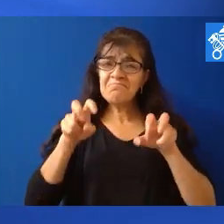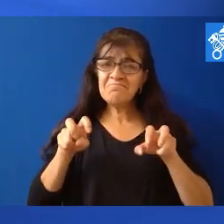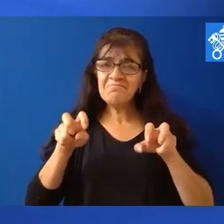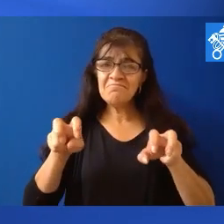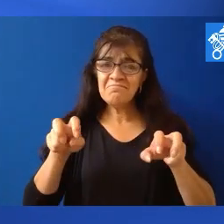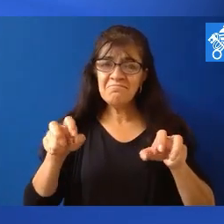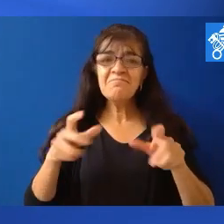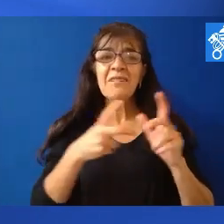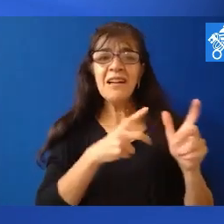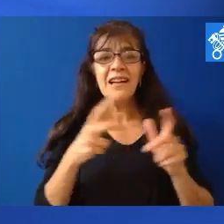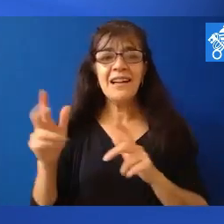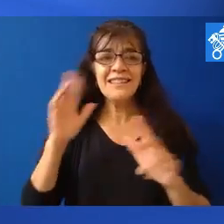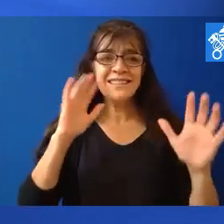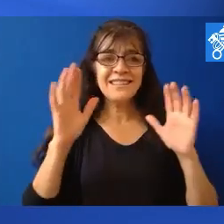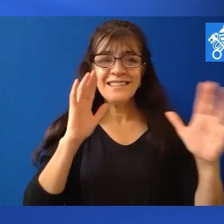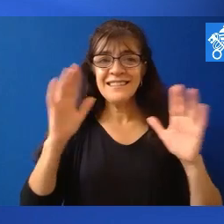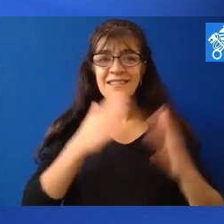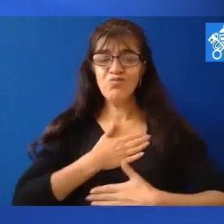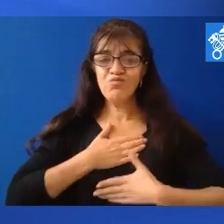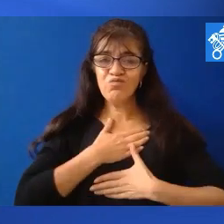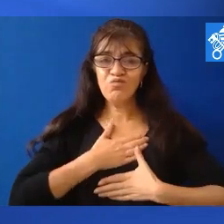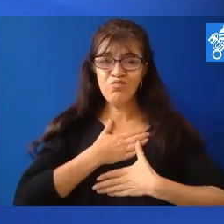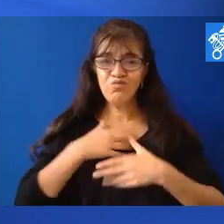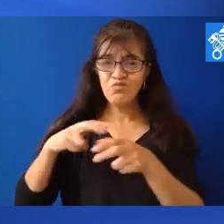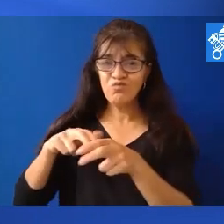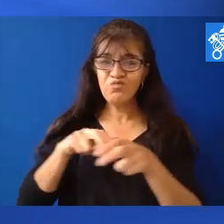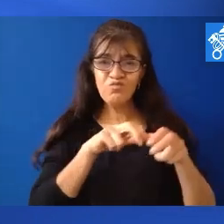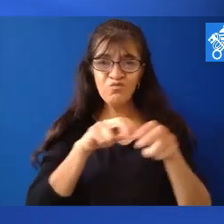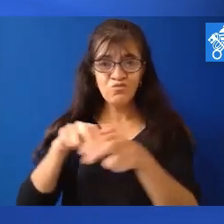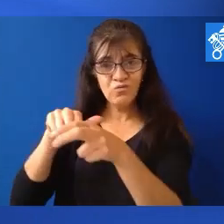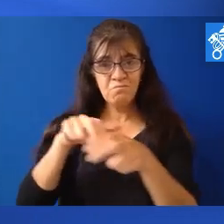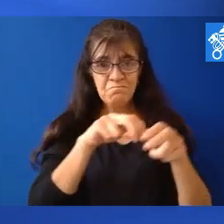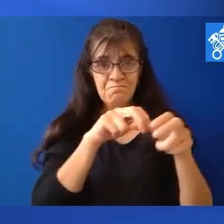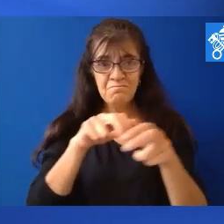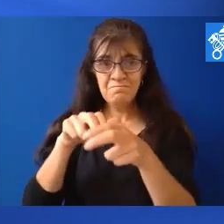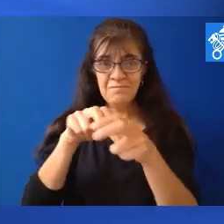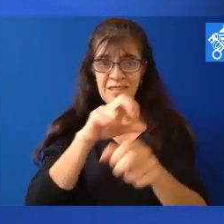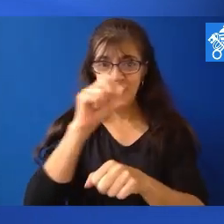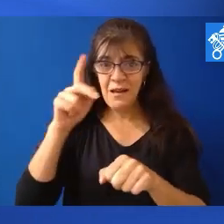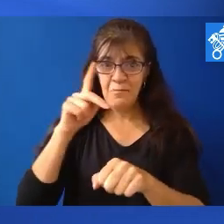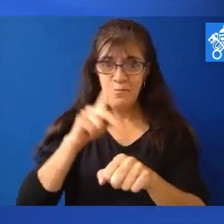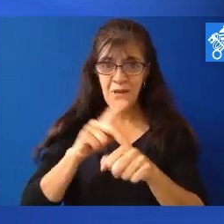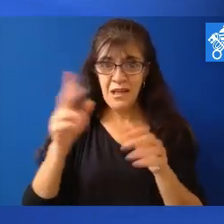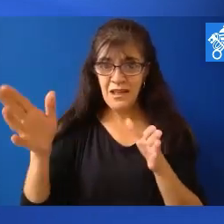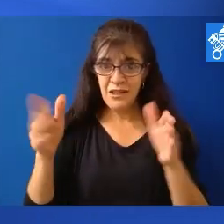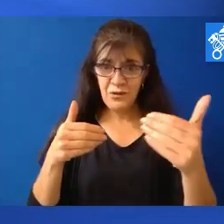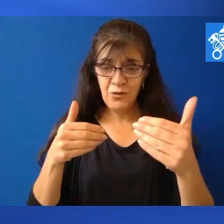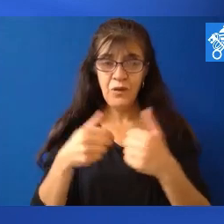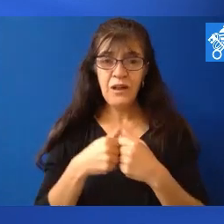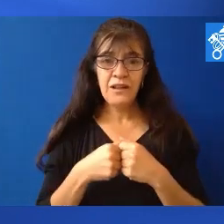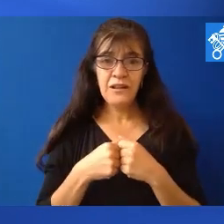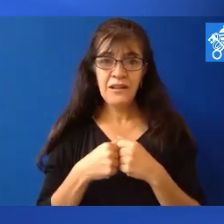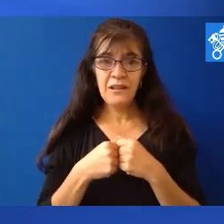children, whom he has given a lift to, and they are enjoying the ride around St. Peter's